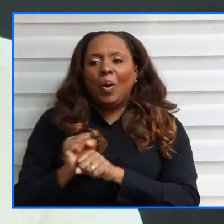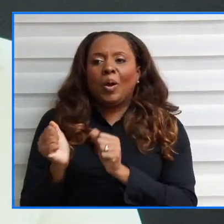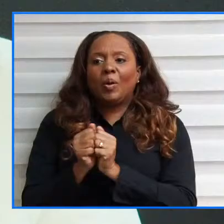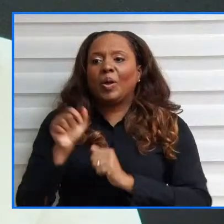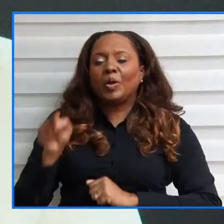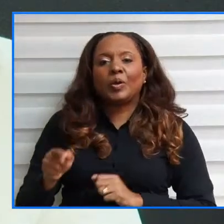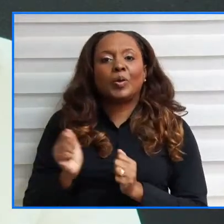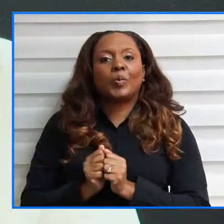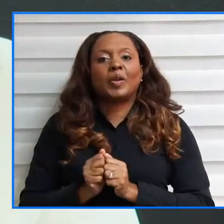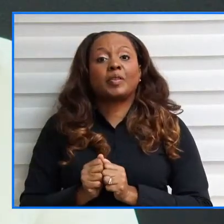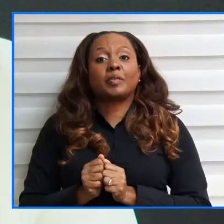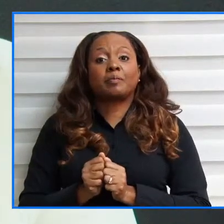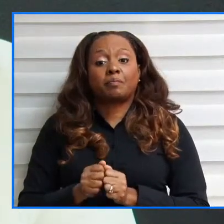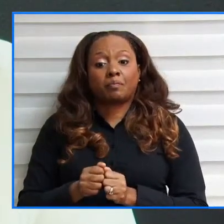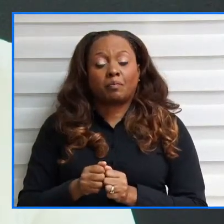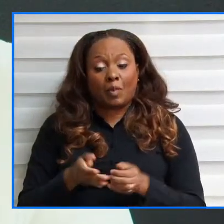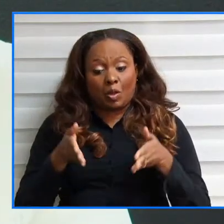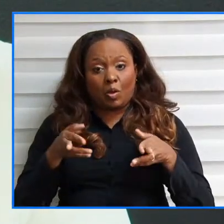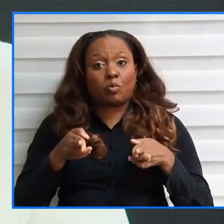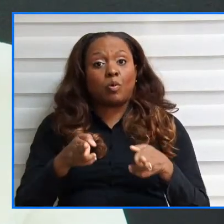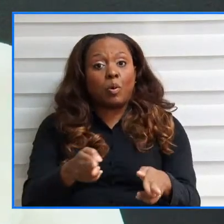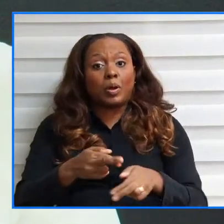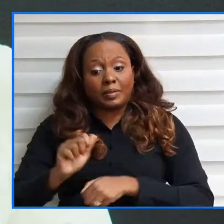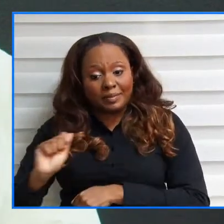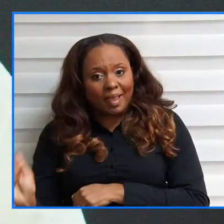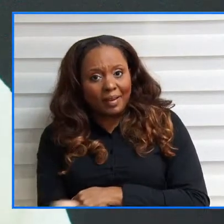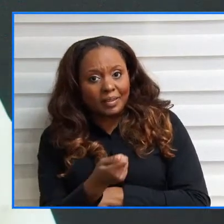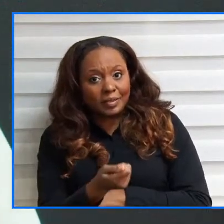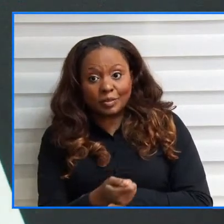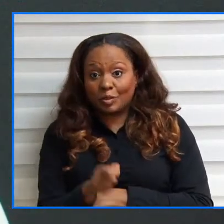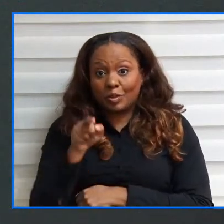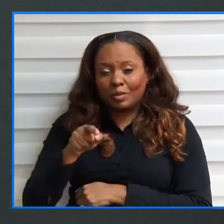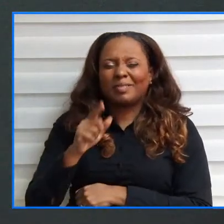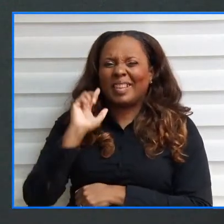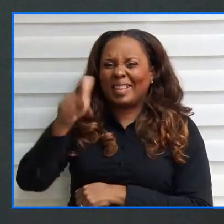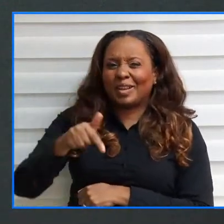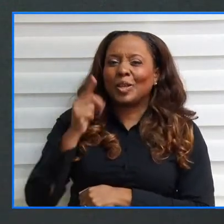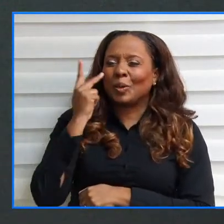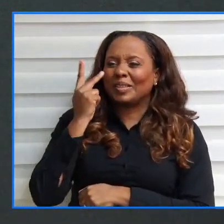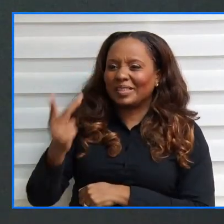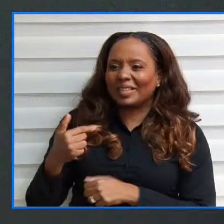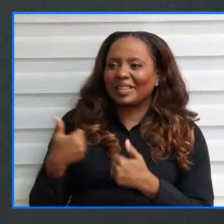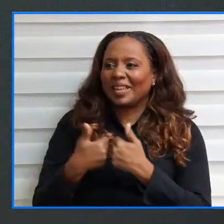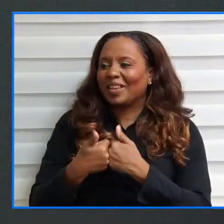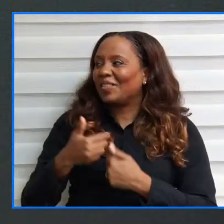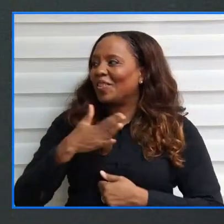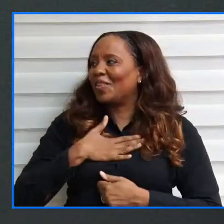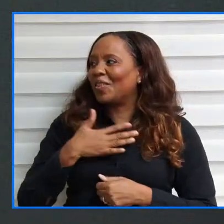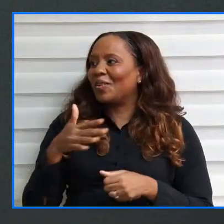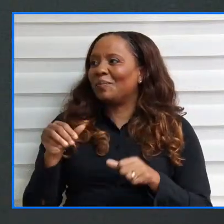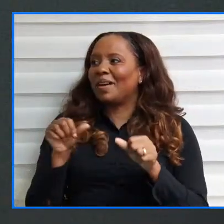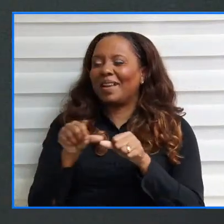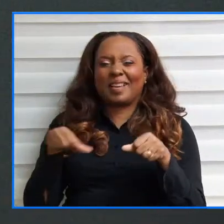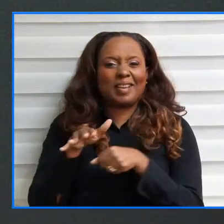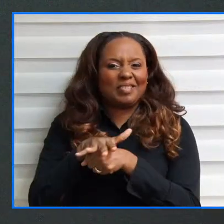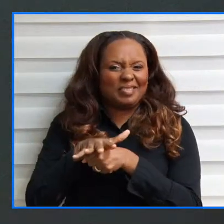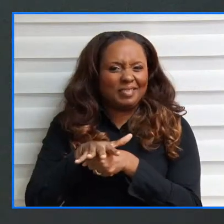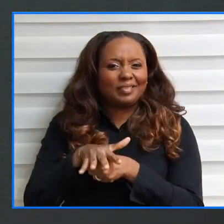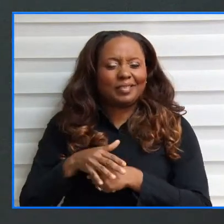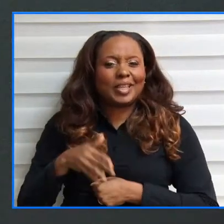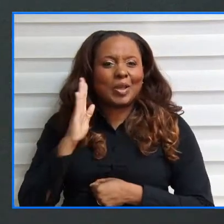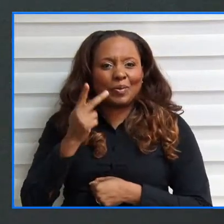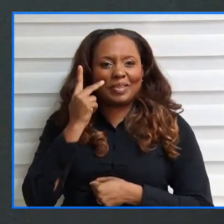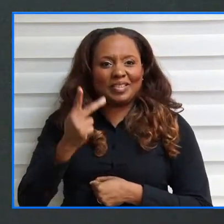road tennis. And later this afternoon, you'll actually get to see a game in my constituency, ironically, of road